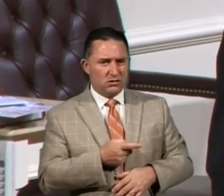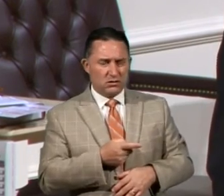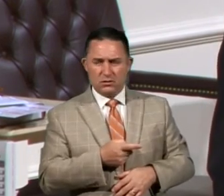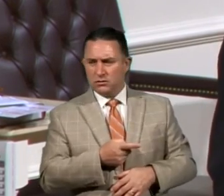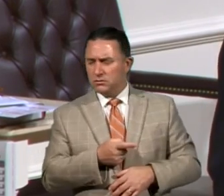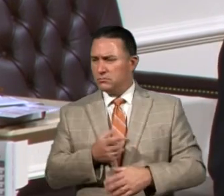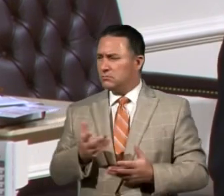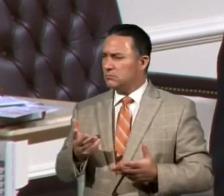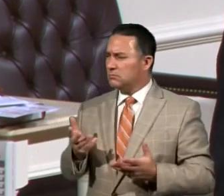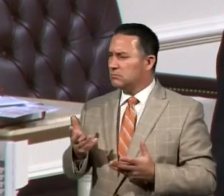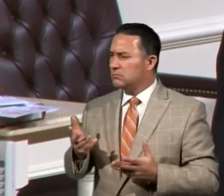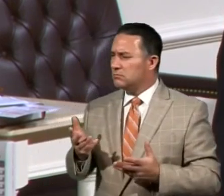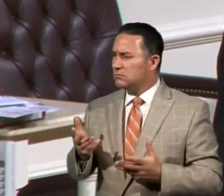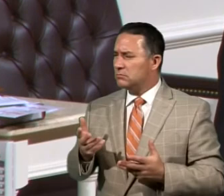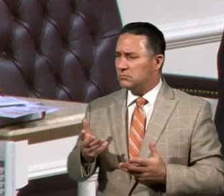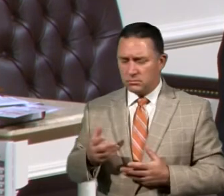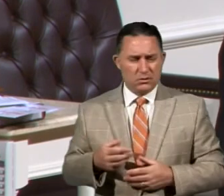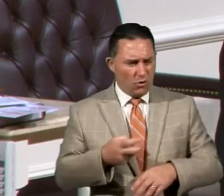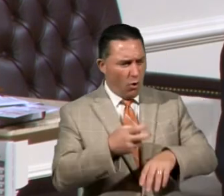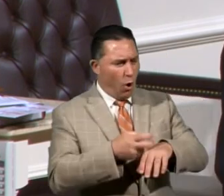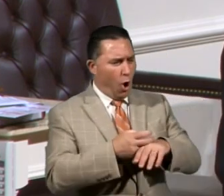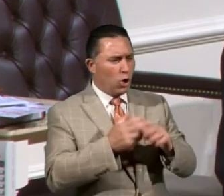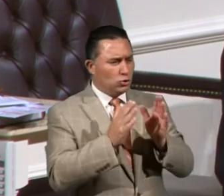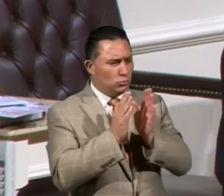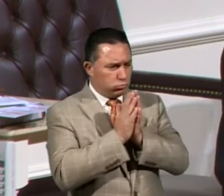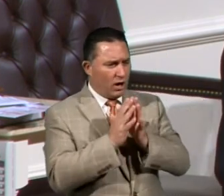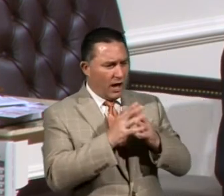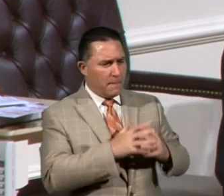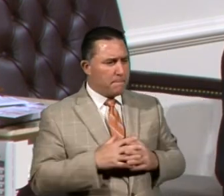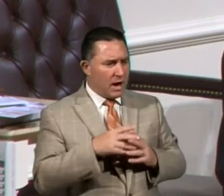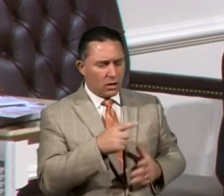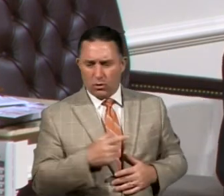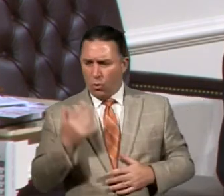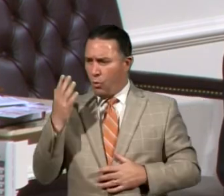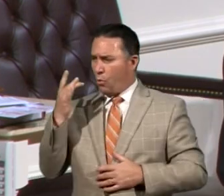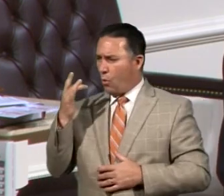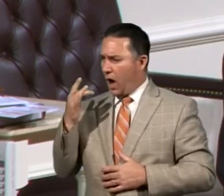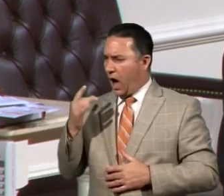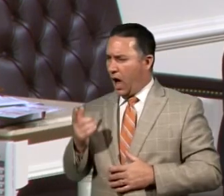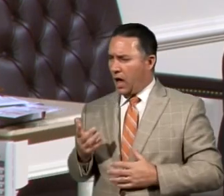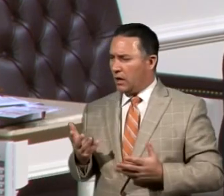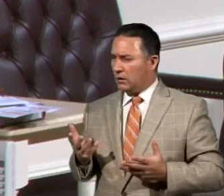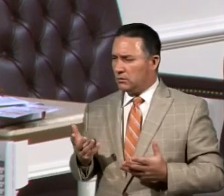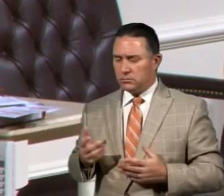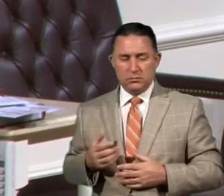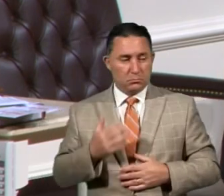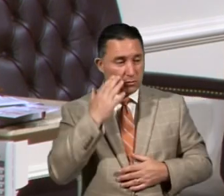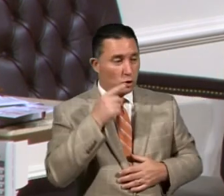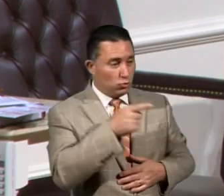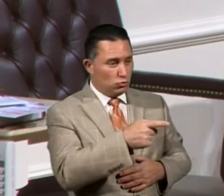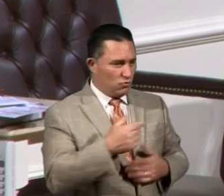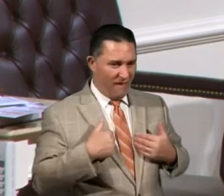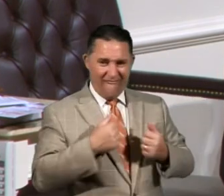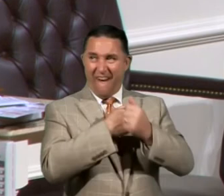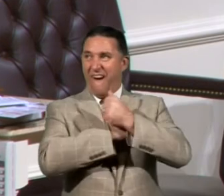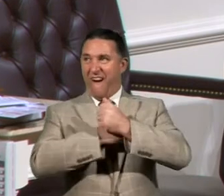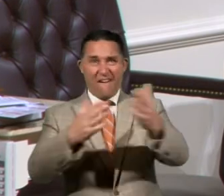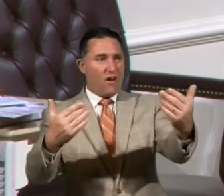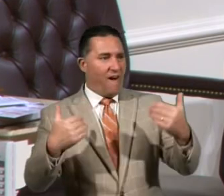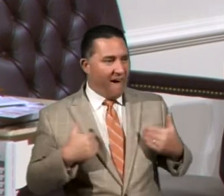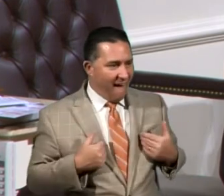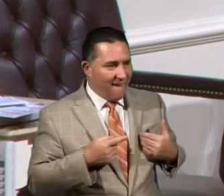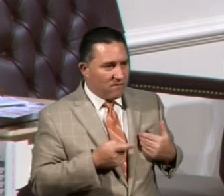I said, what now? They said, it must be hard for you to pray in America. I said, why do you say that? They said, because you have everything.